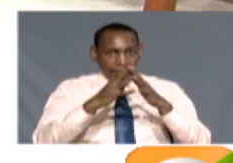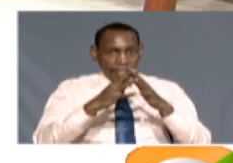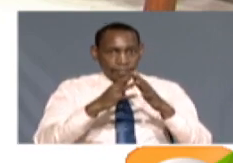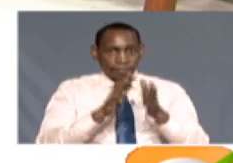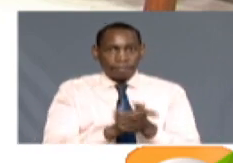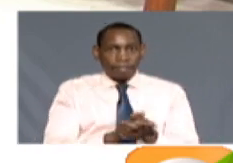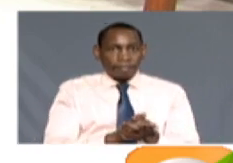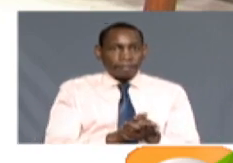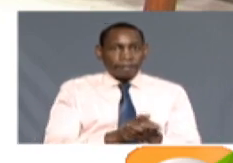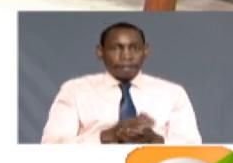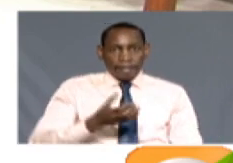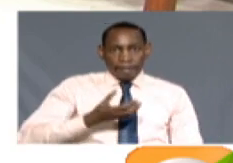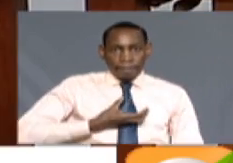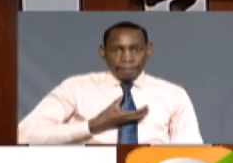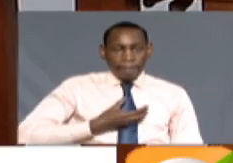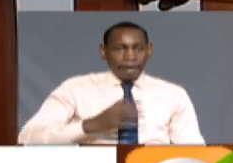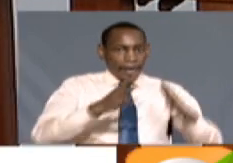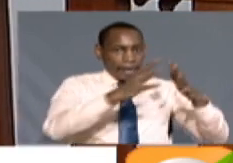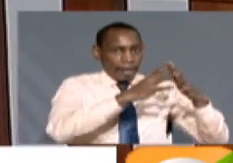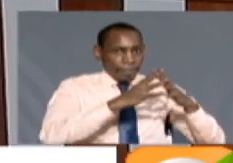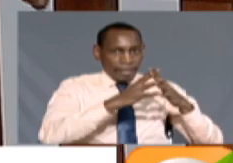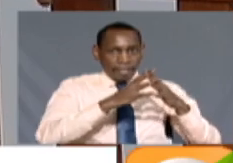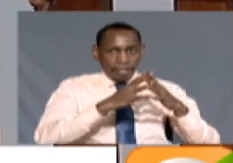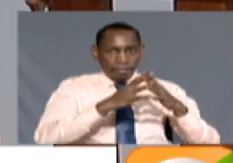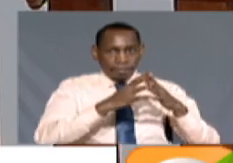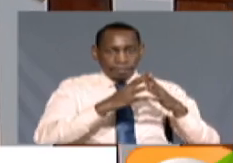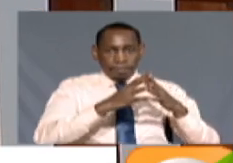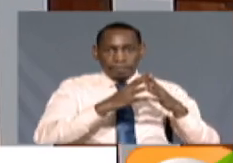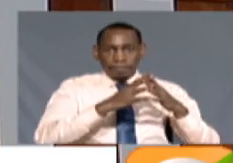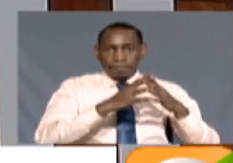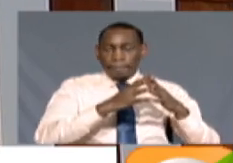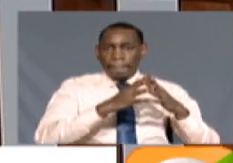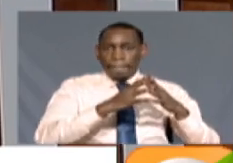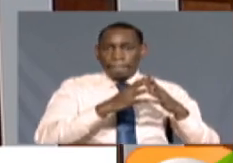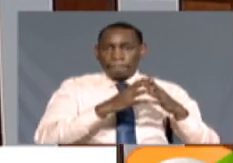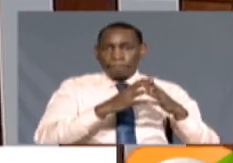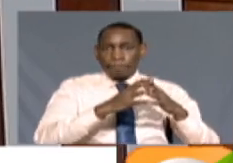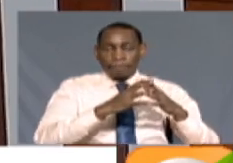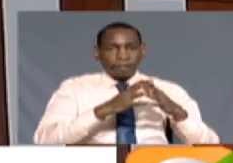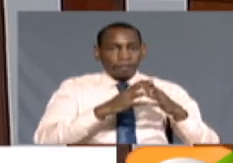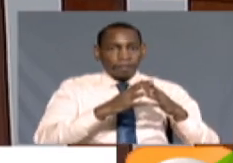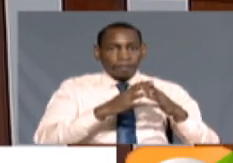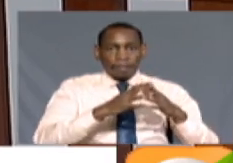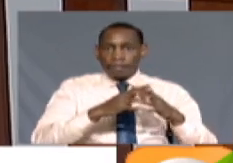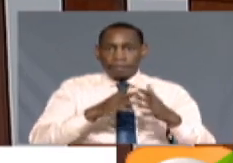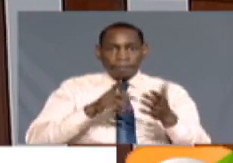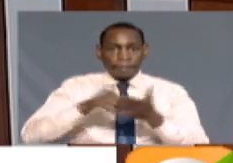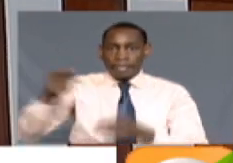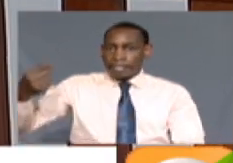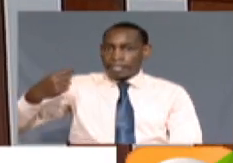Mayors in the United States of America or councillors, similar to councillors here, they are not on salary.